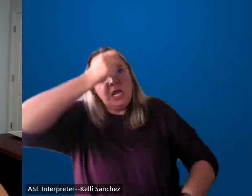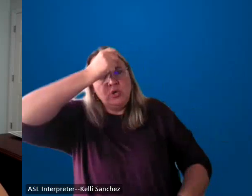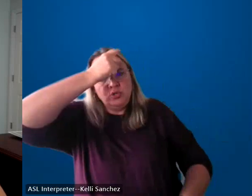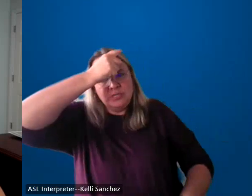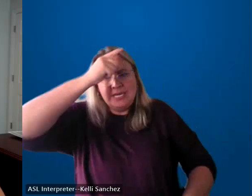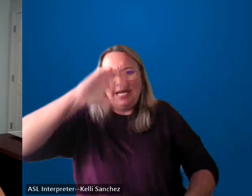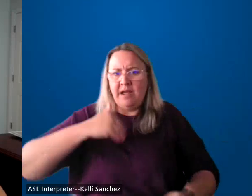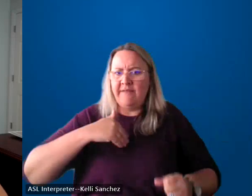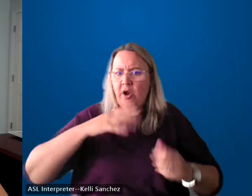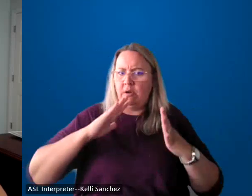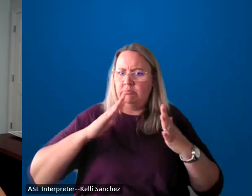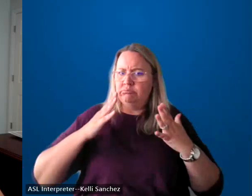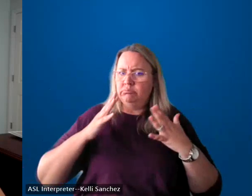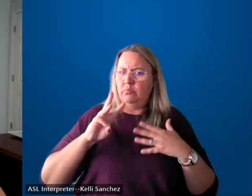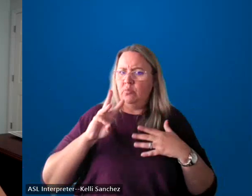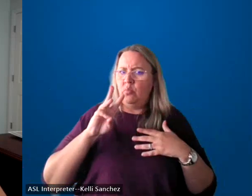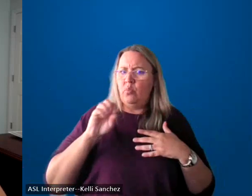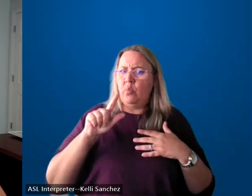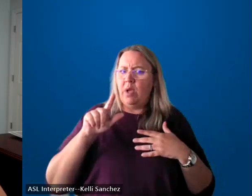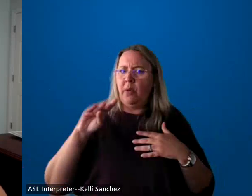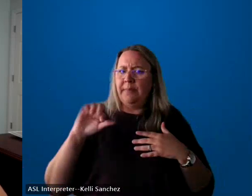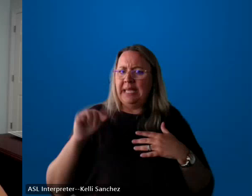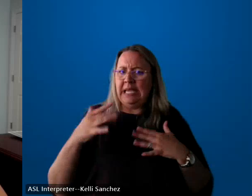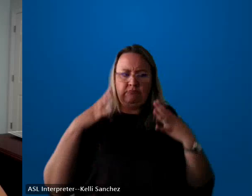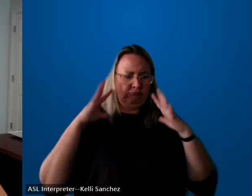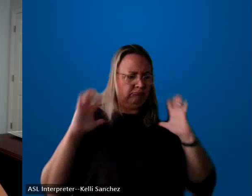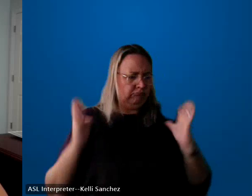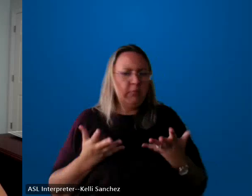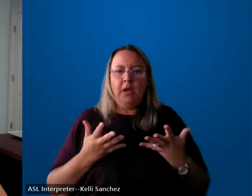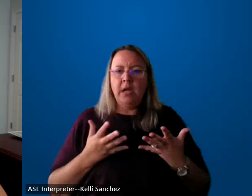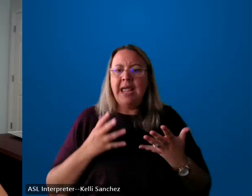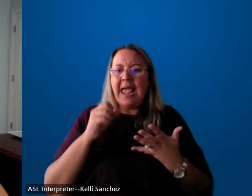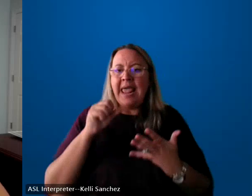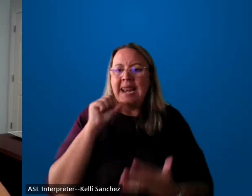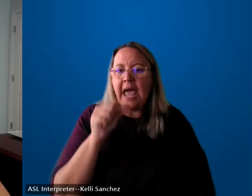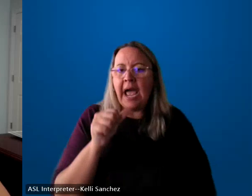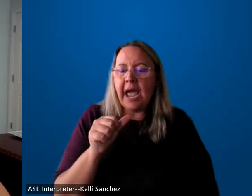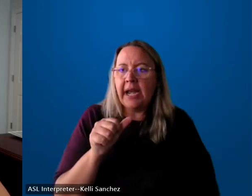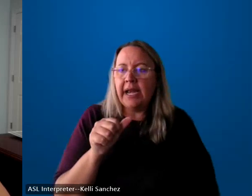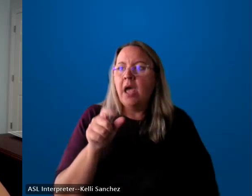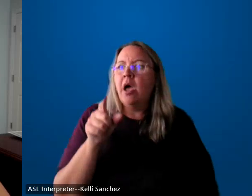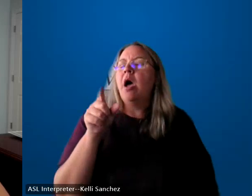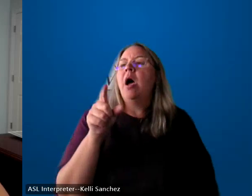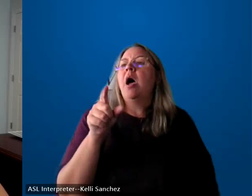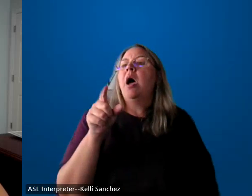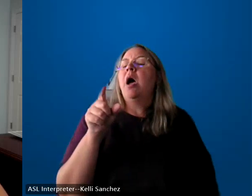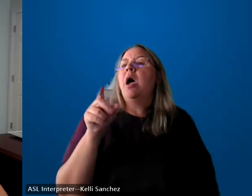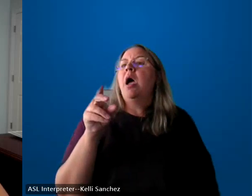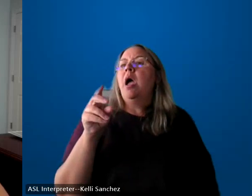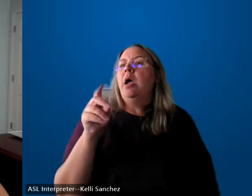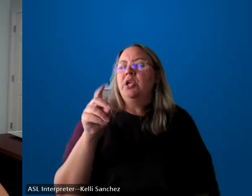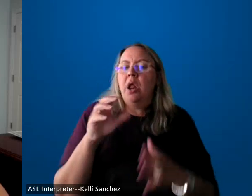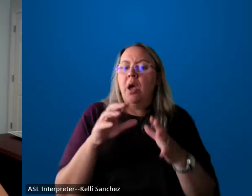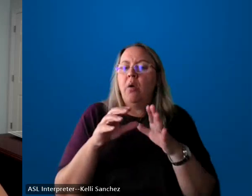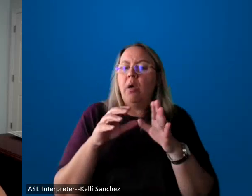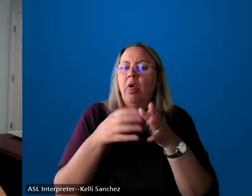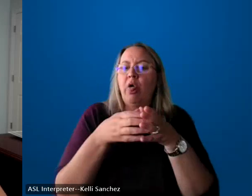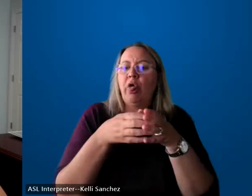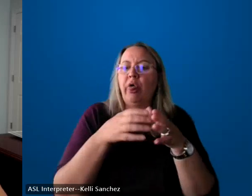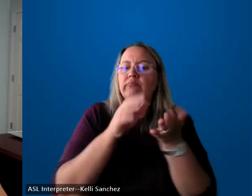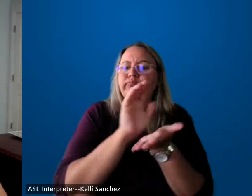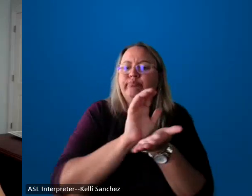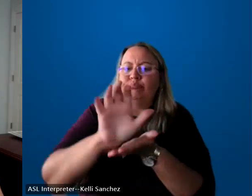well-being and not compartmentalize people in recovery or people with substance use disorders